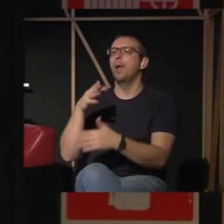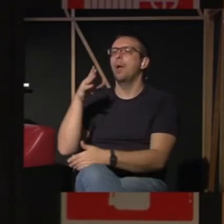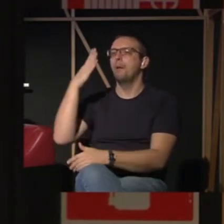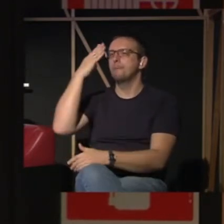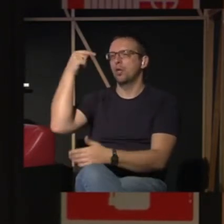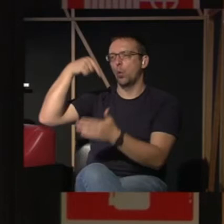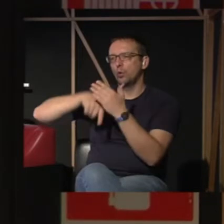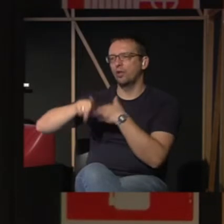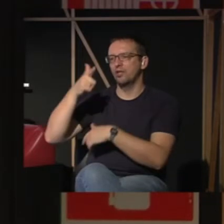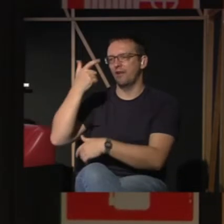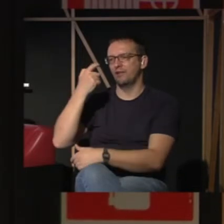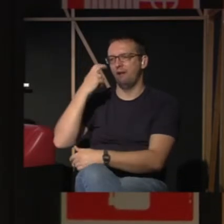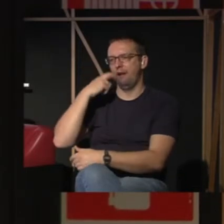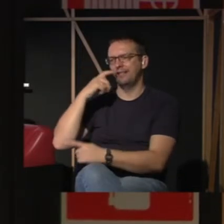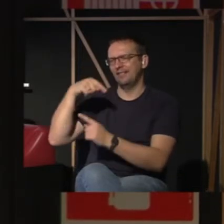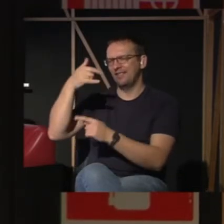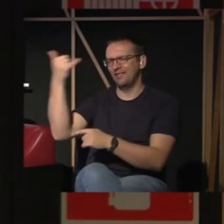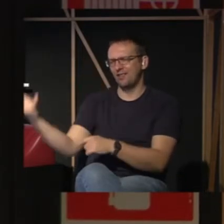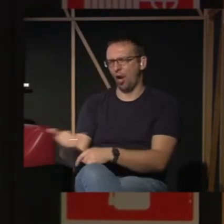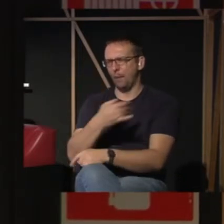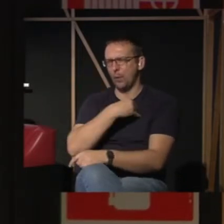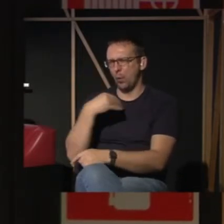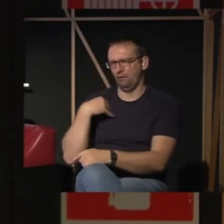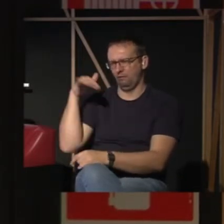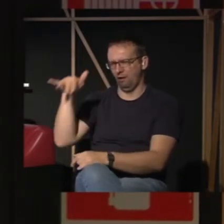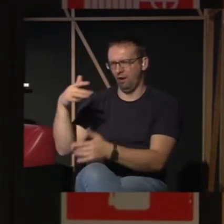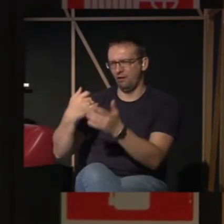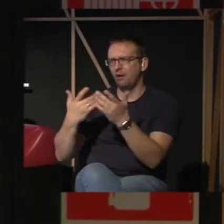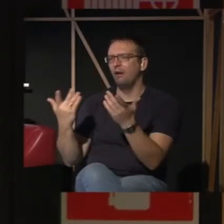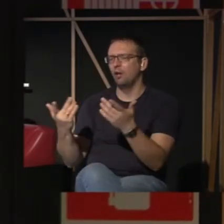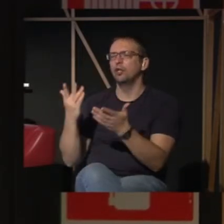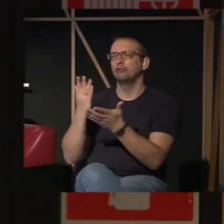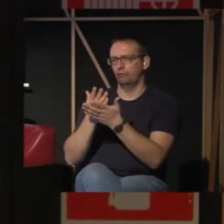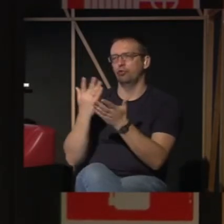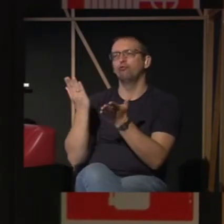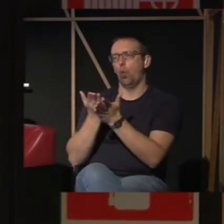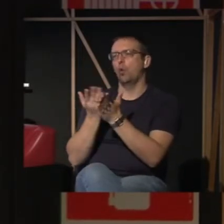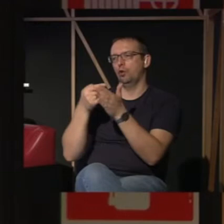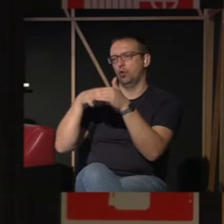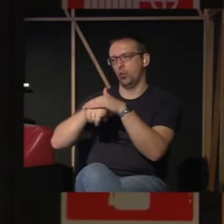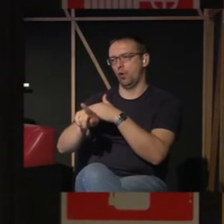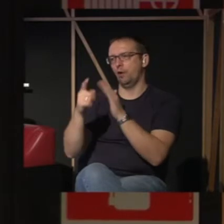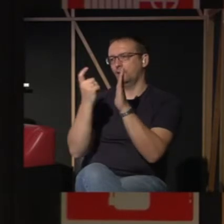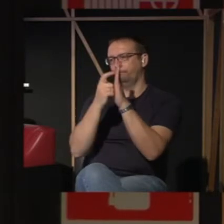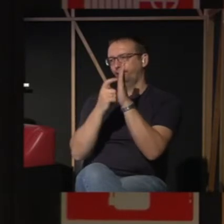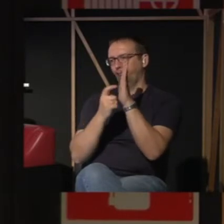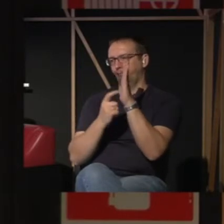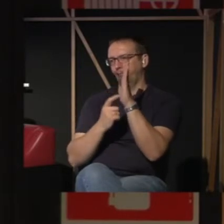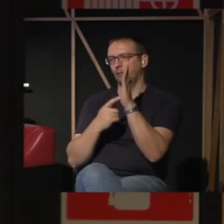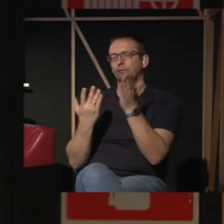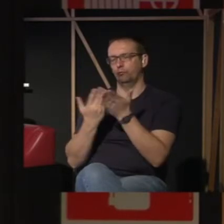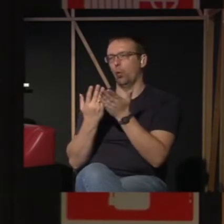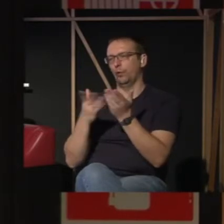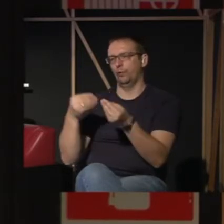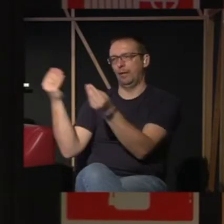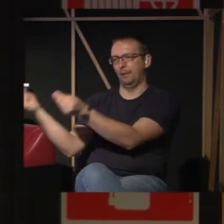developed accessibility requirements for that tournament. We are going to be working on improving our